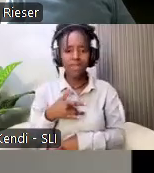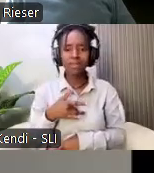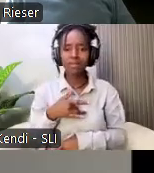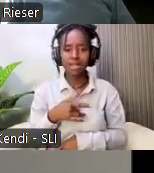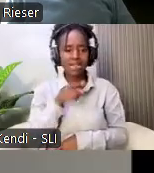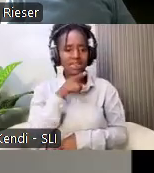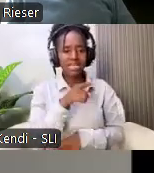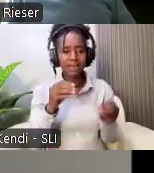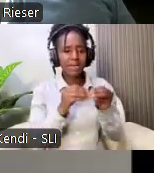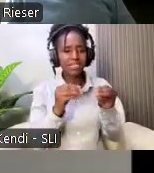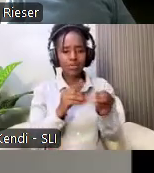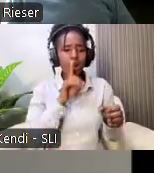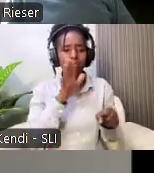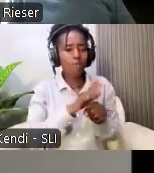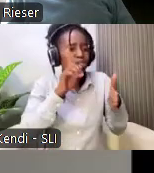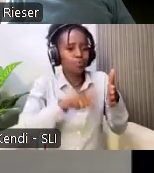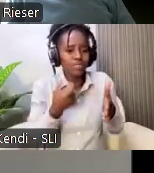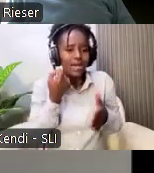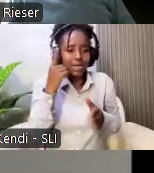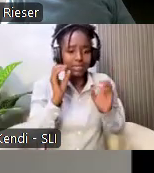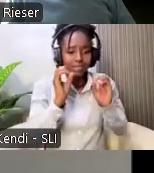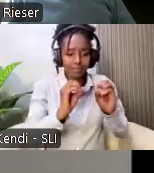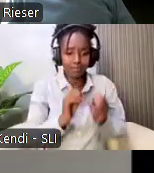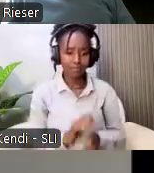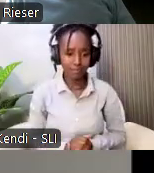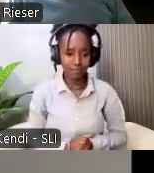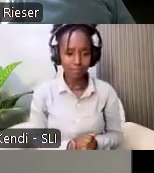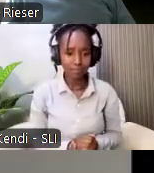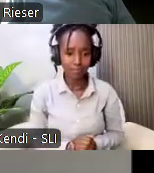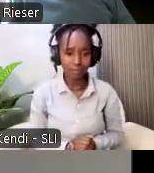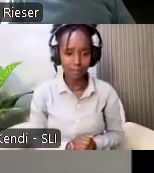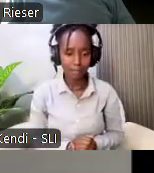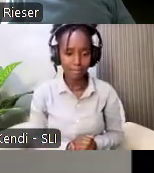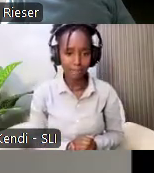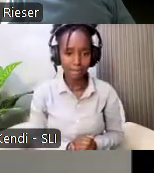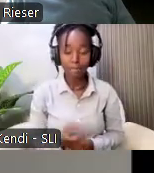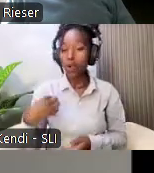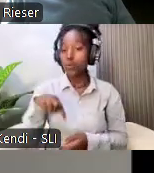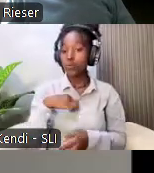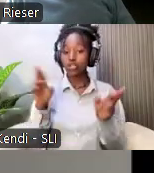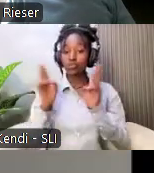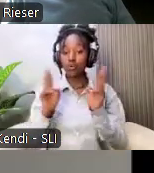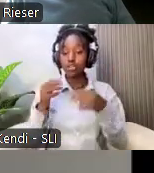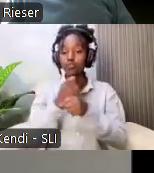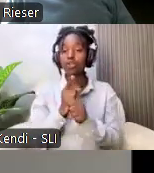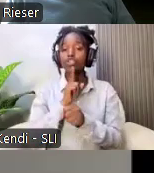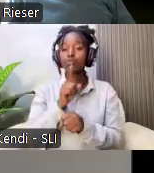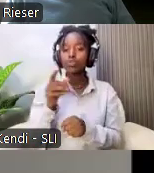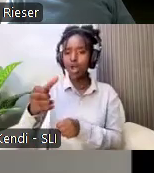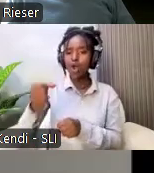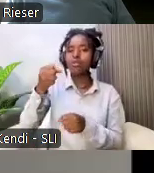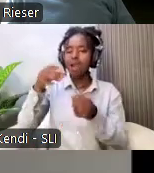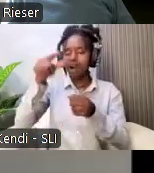convention promises. We are committed in working with the forum to hold governments accountable and ensuring that